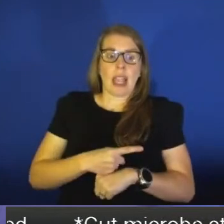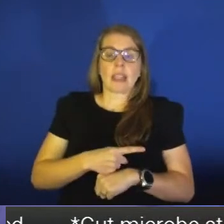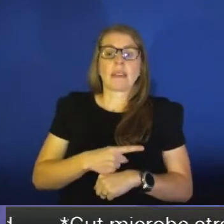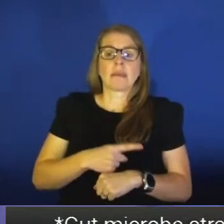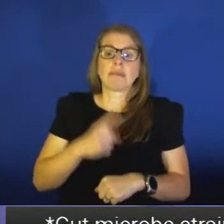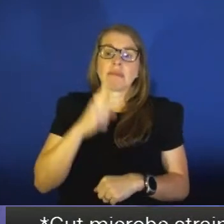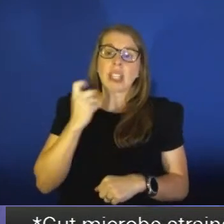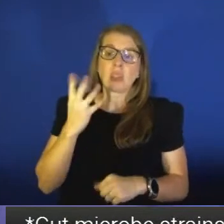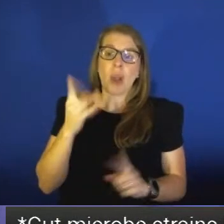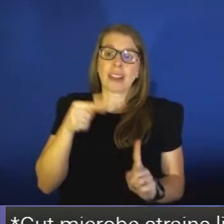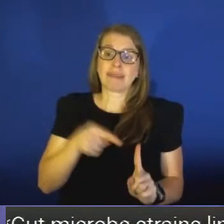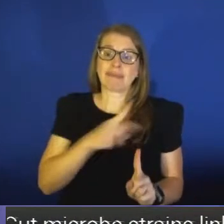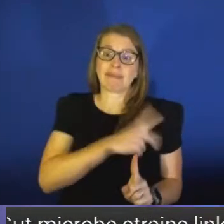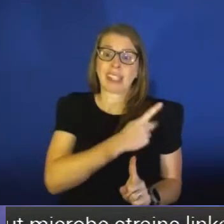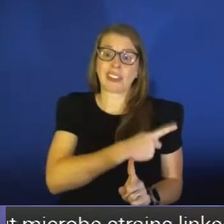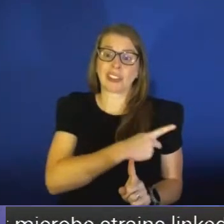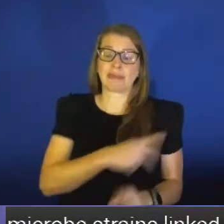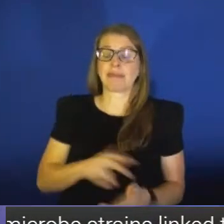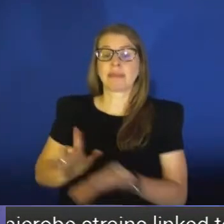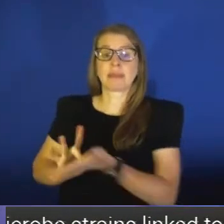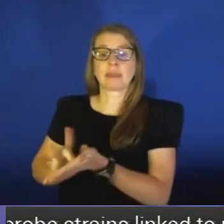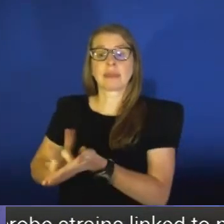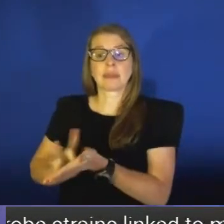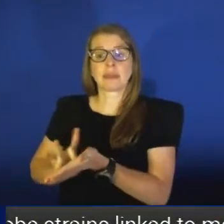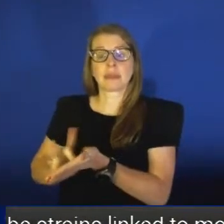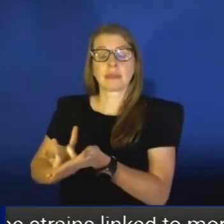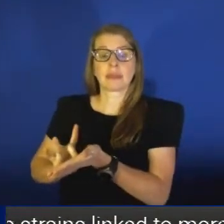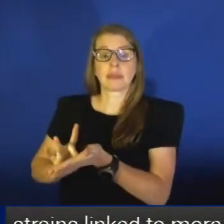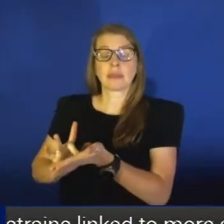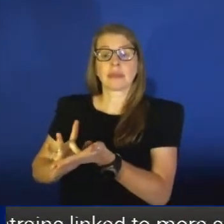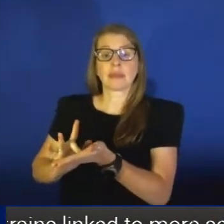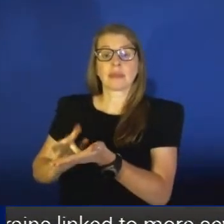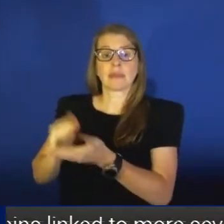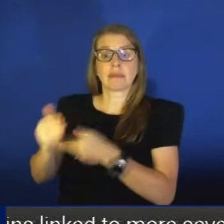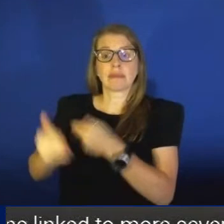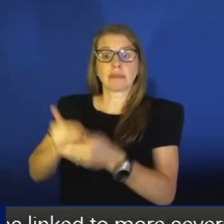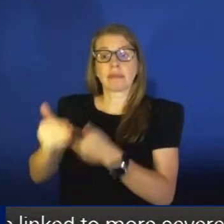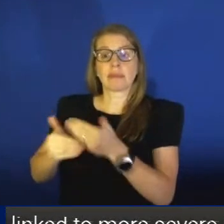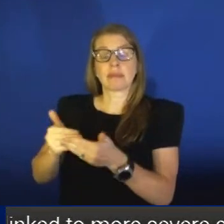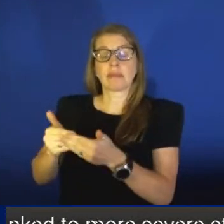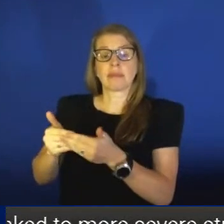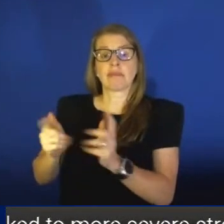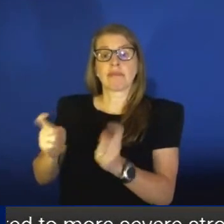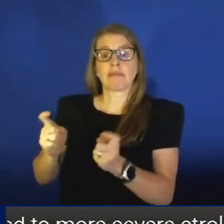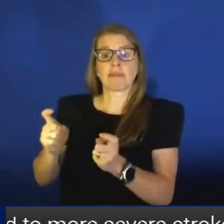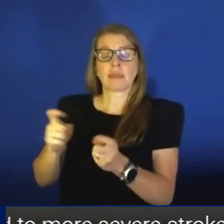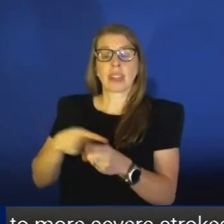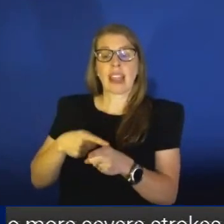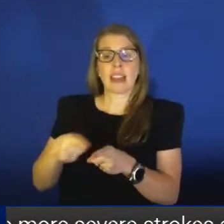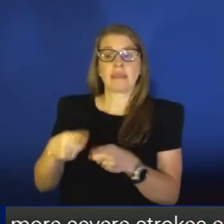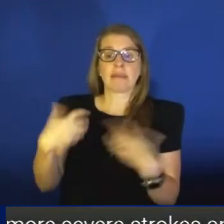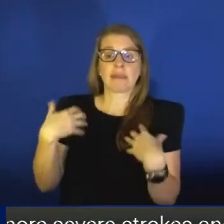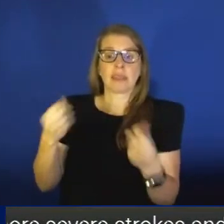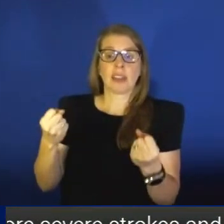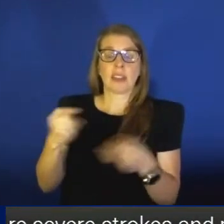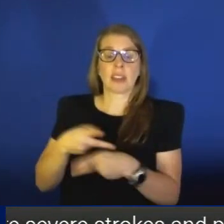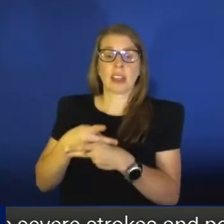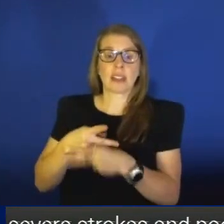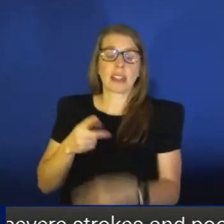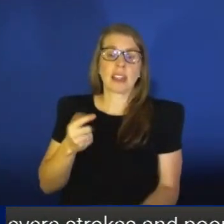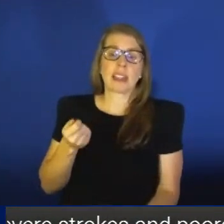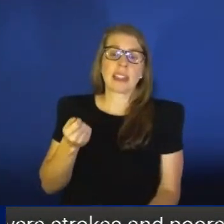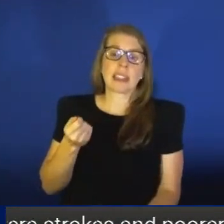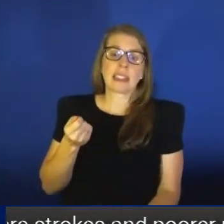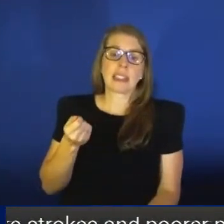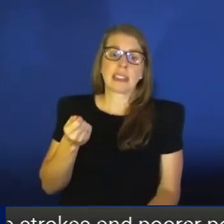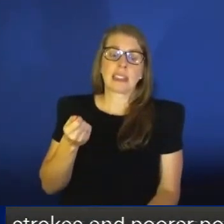in medicine we've gone through eras of medicine and healthcare, and I think in the late 80s and 90s there was an